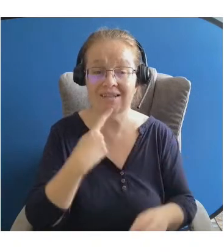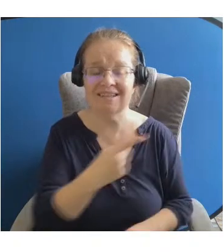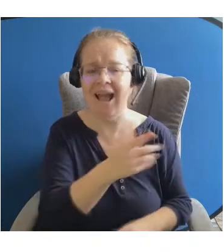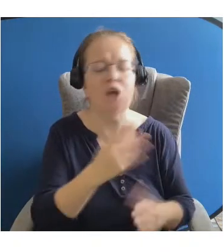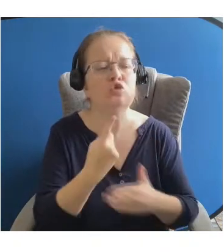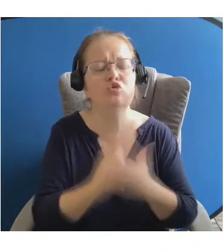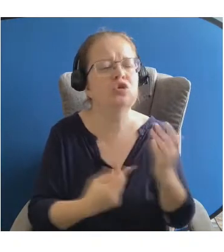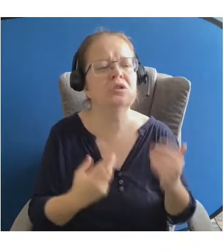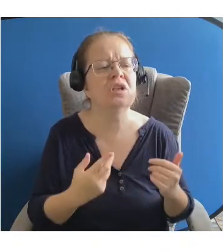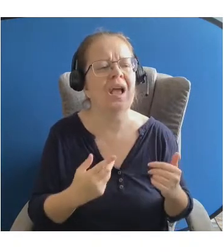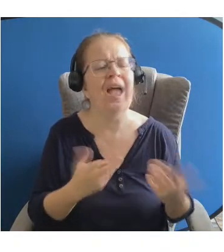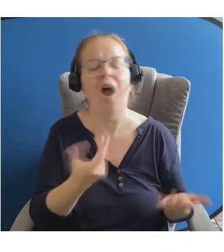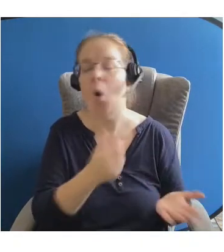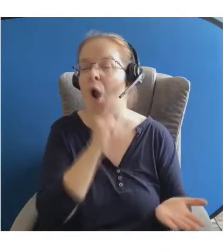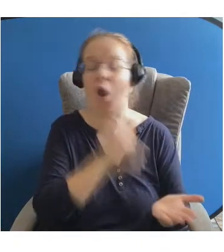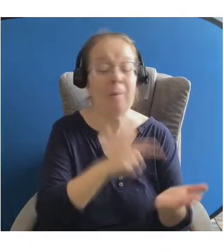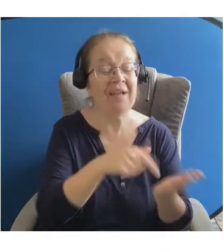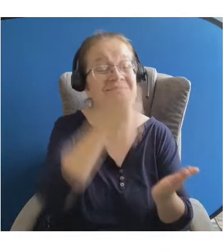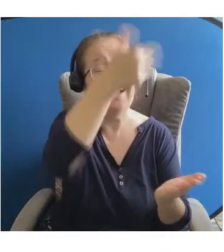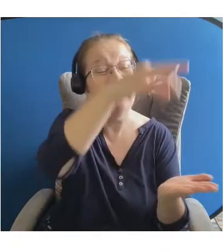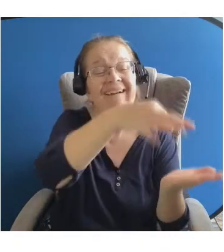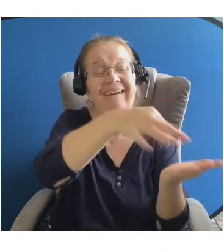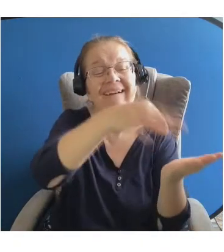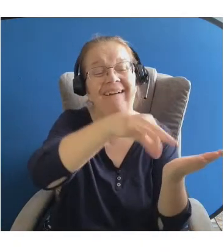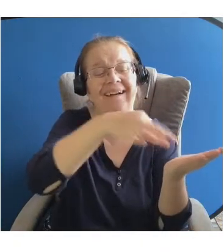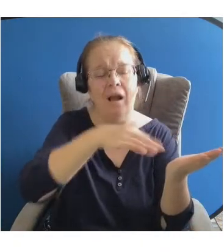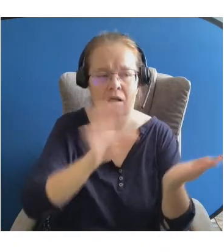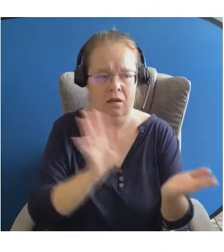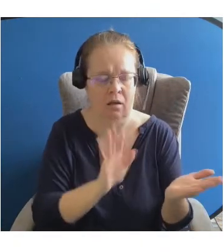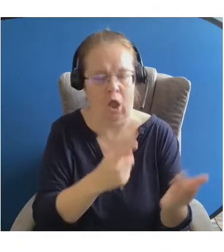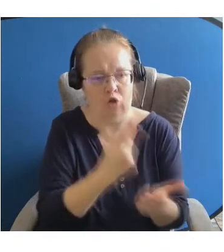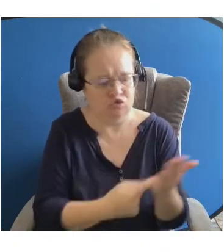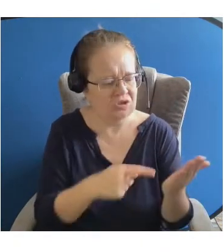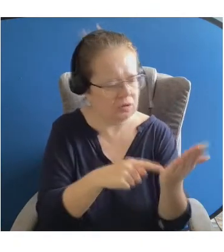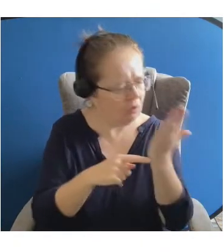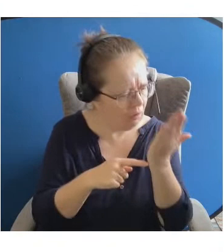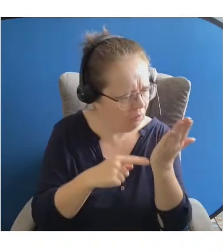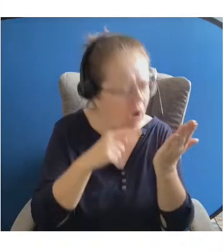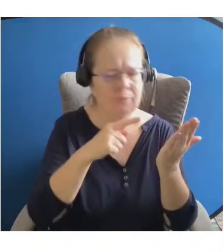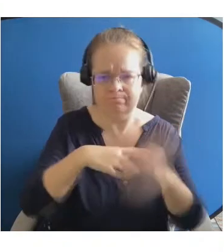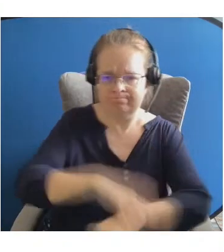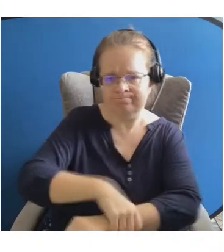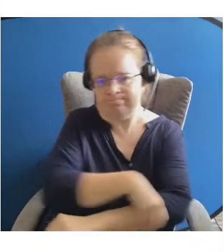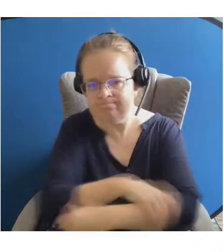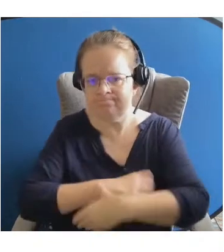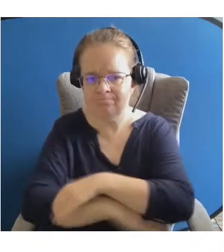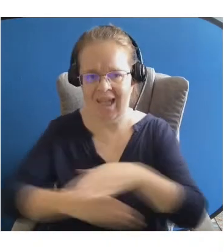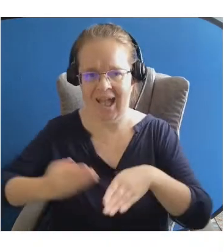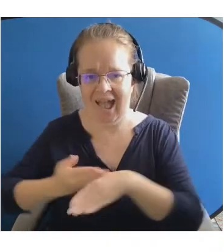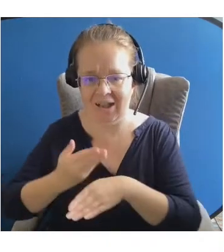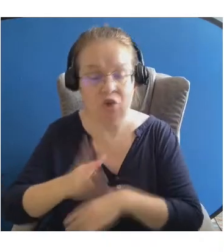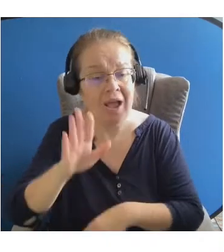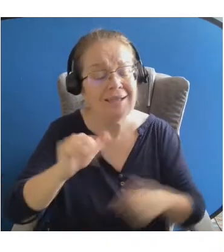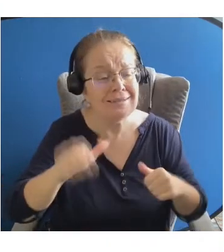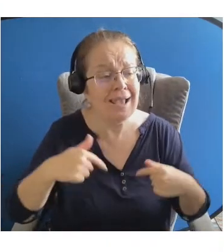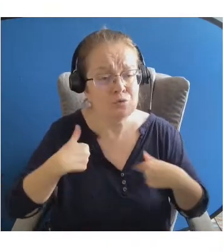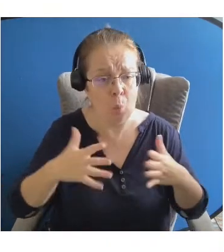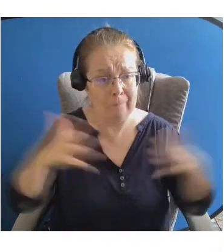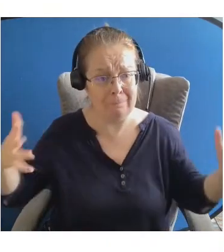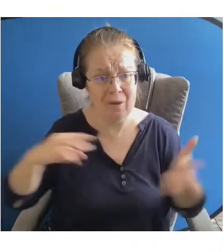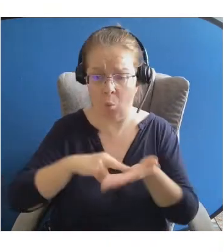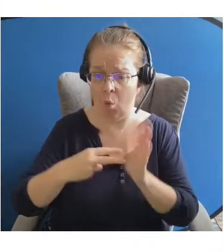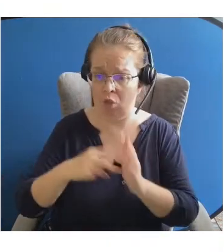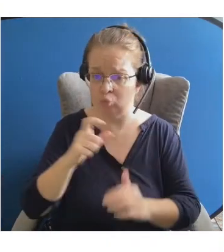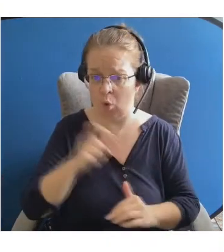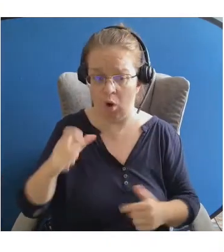about making the commitment, it was about taking practical action. And yes, while we're a big organization and we have a lot